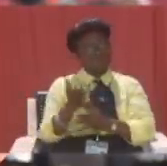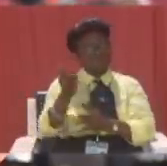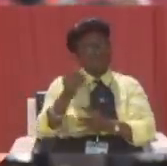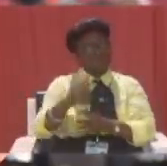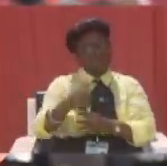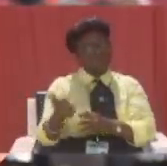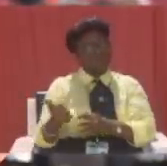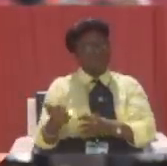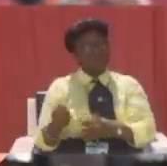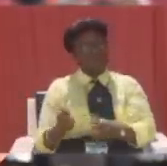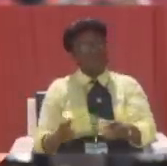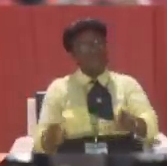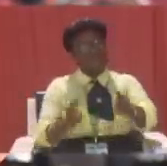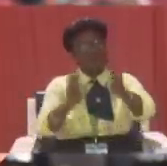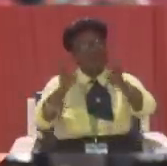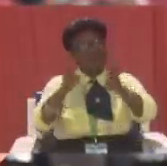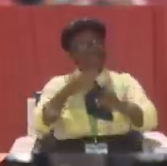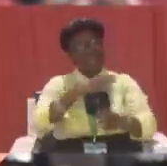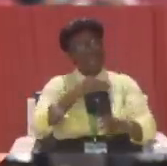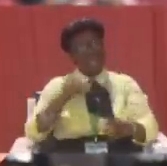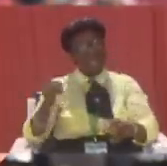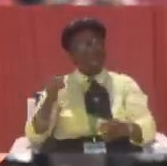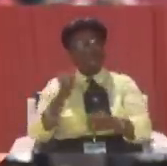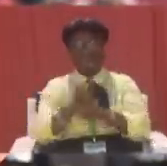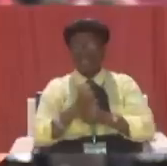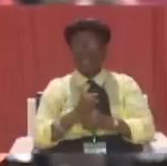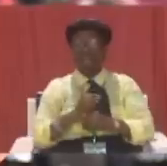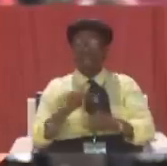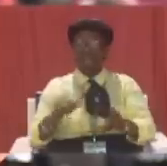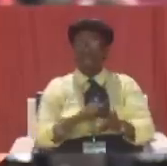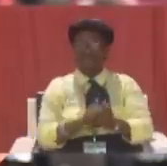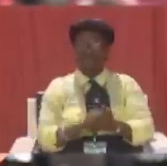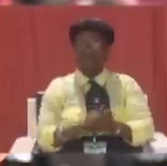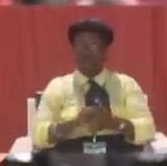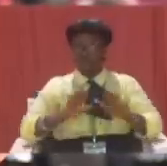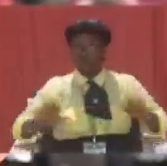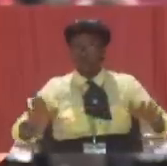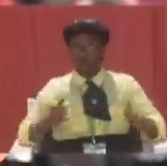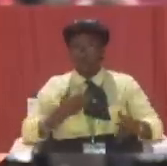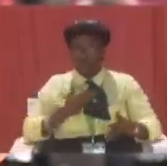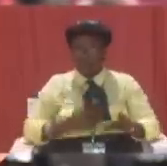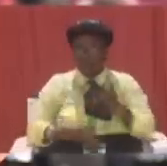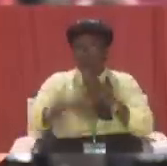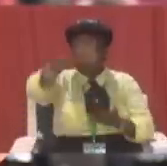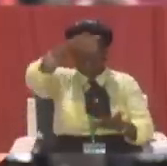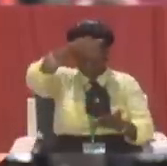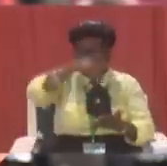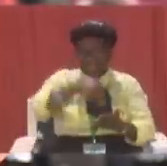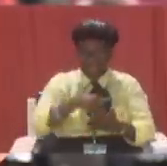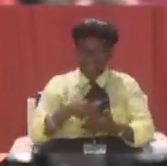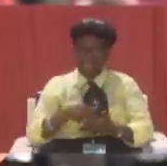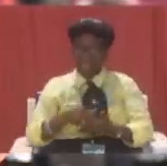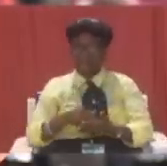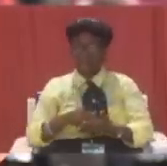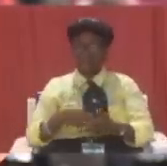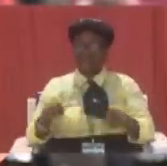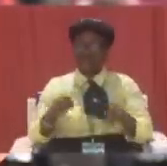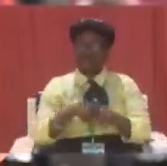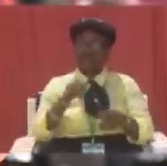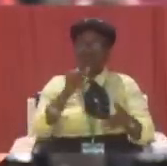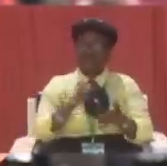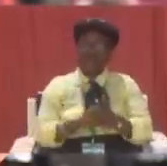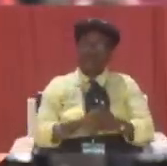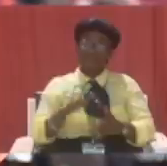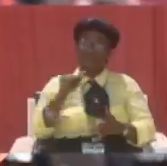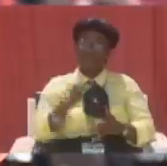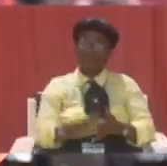another means and get those children born again in spite of you, so that they become brand new